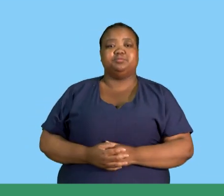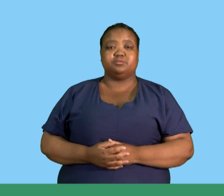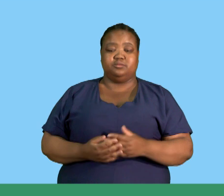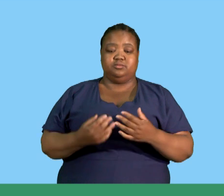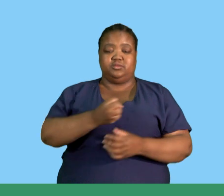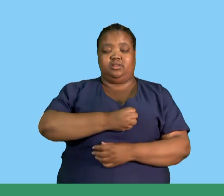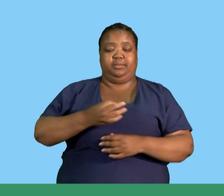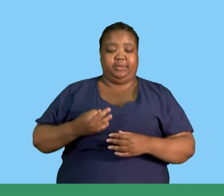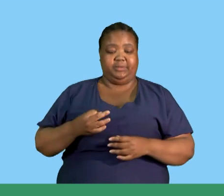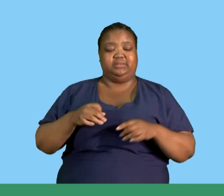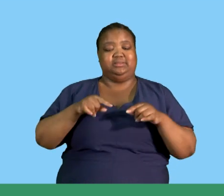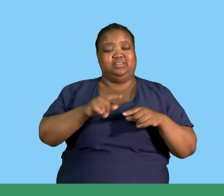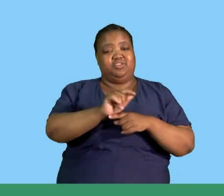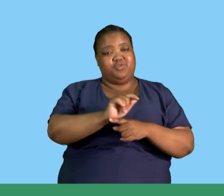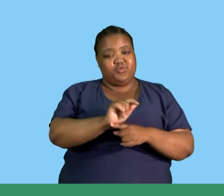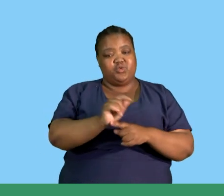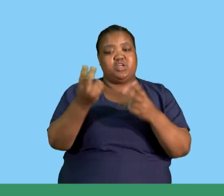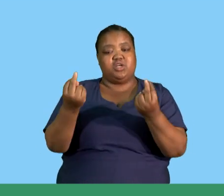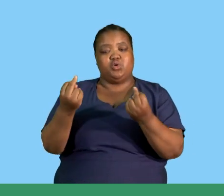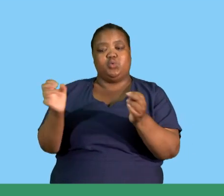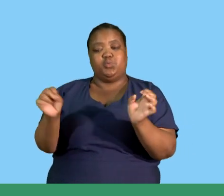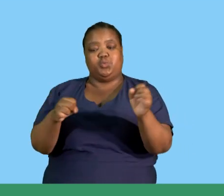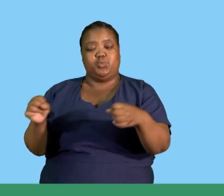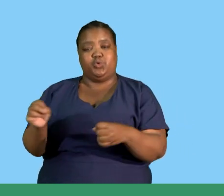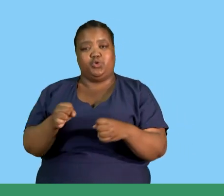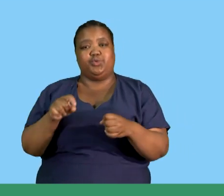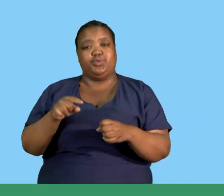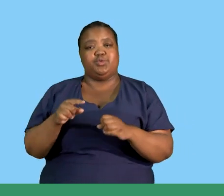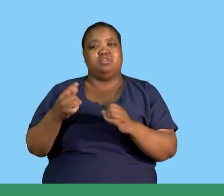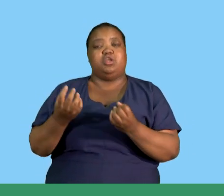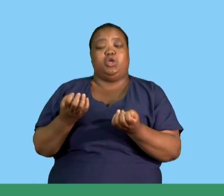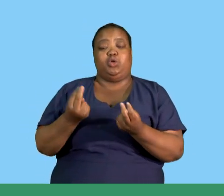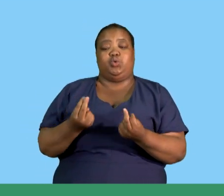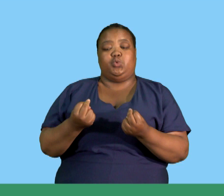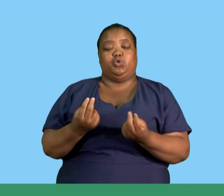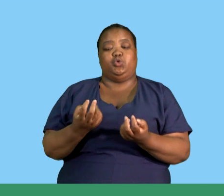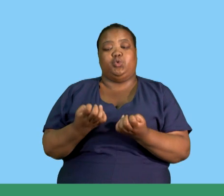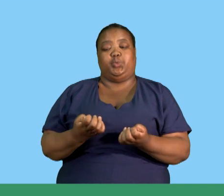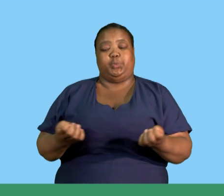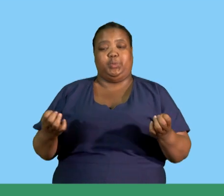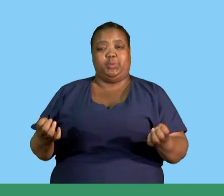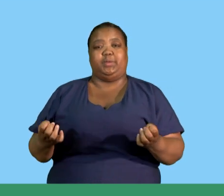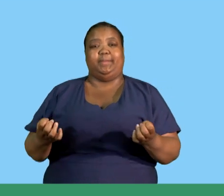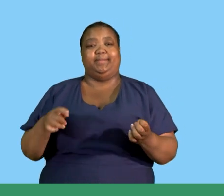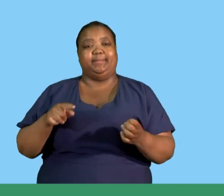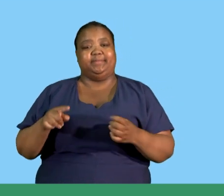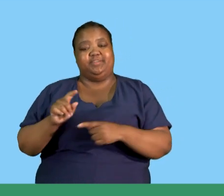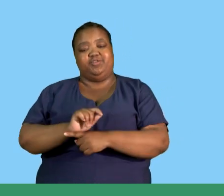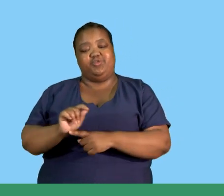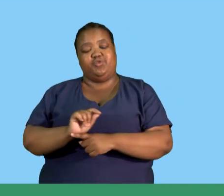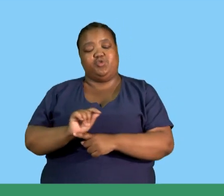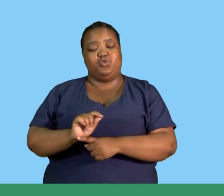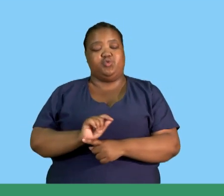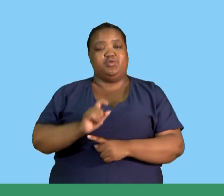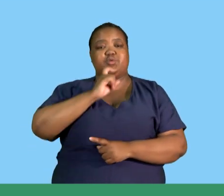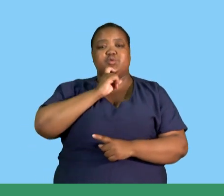new employees to maintain or use new equipment. Training is very important. Compare prices or